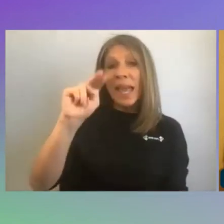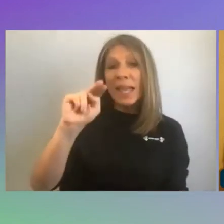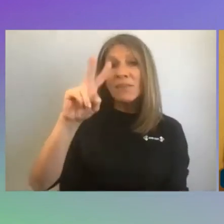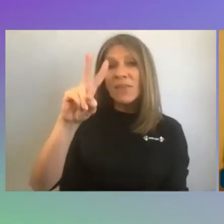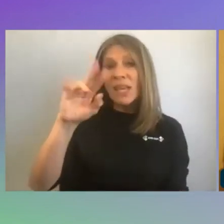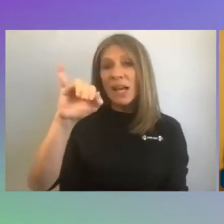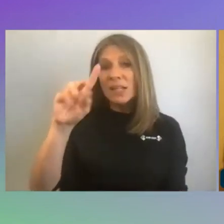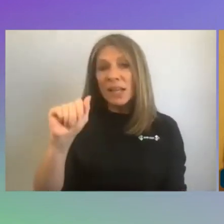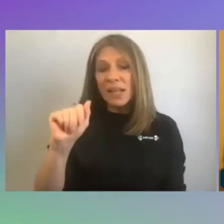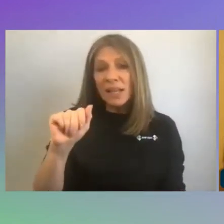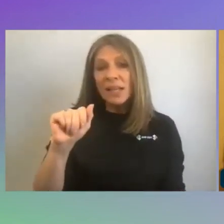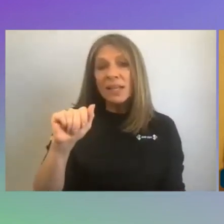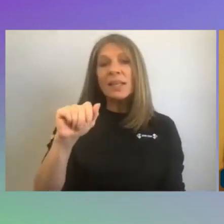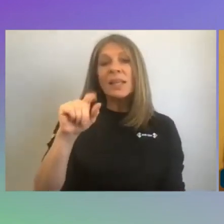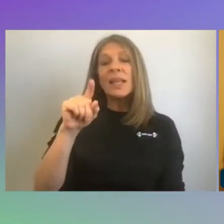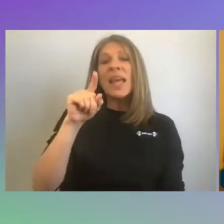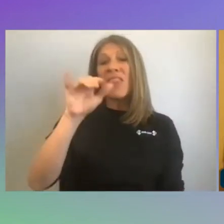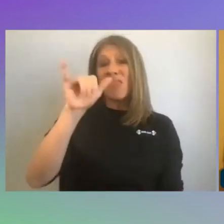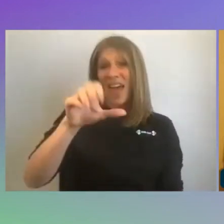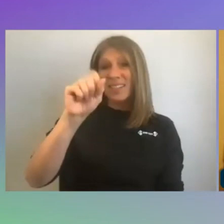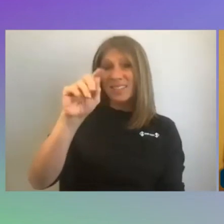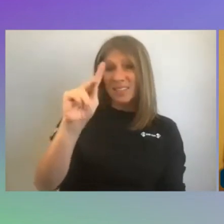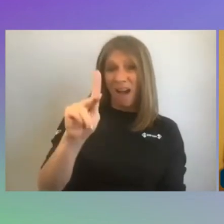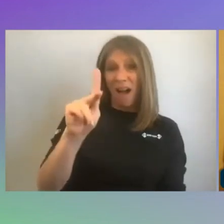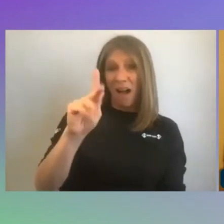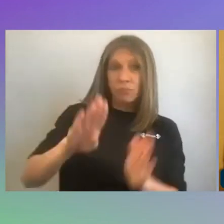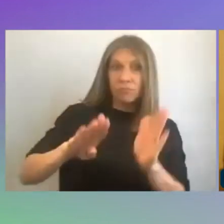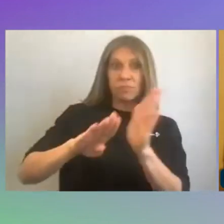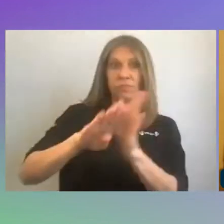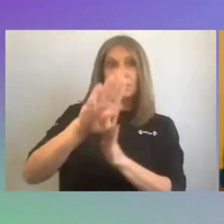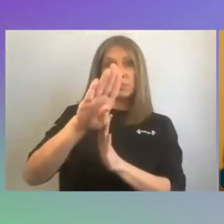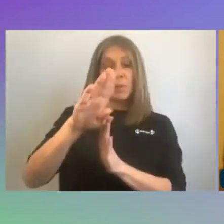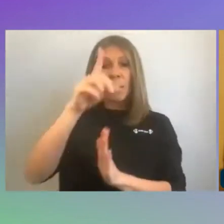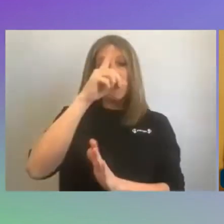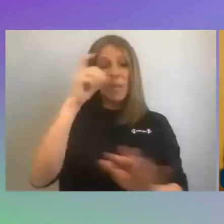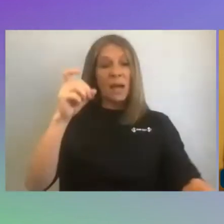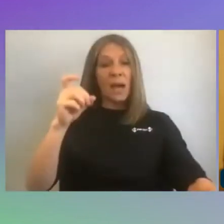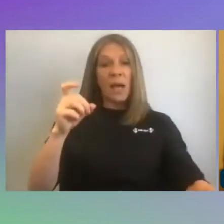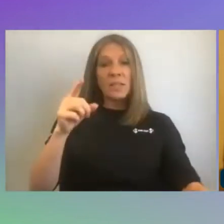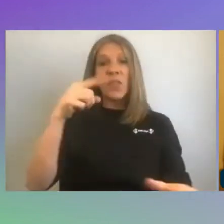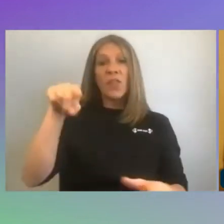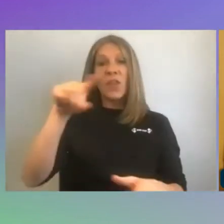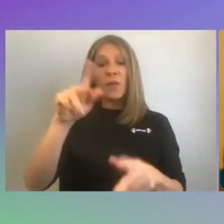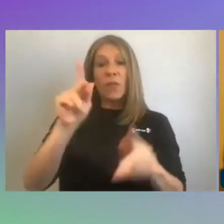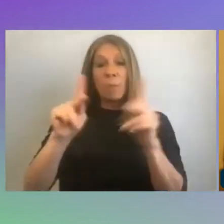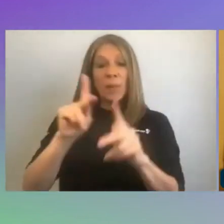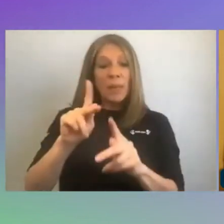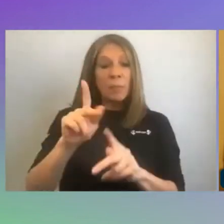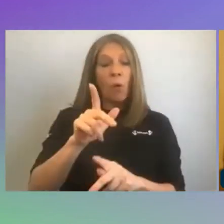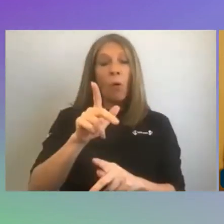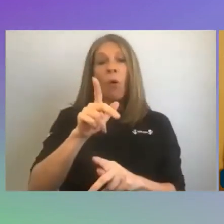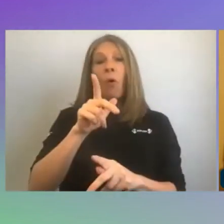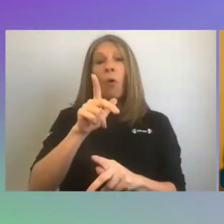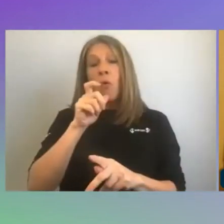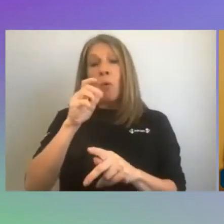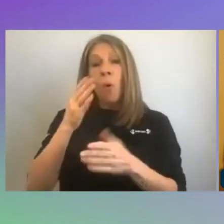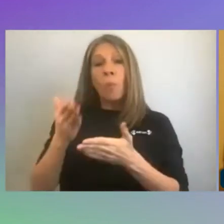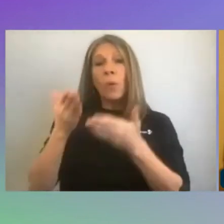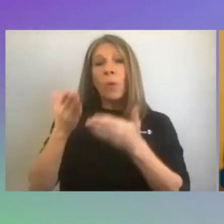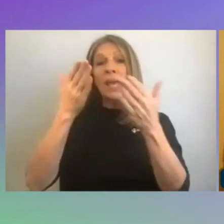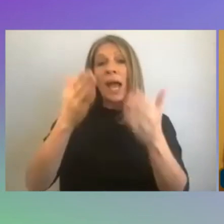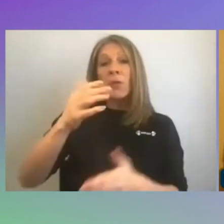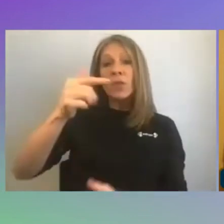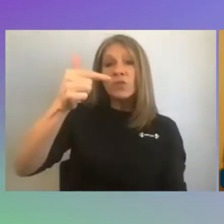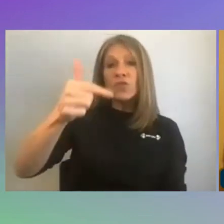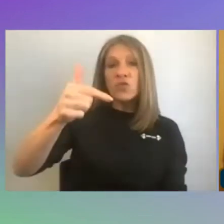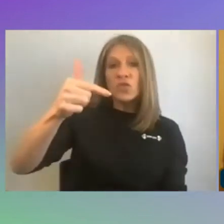NVIDIA, NVIDIA's stock has gone up so much is because they're the people who are putting out the